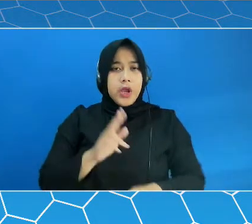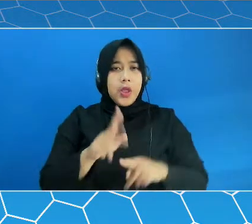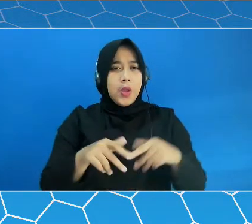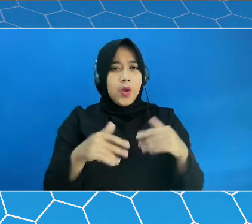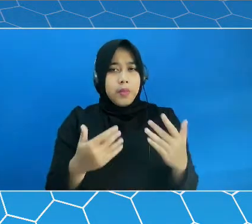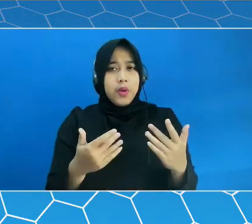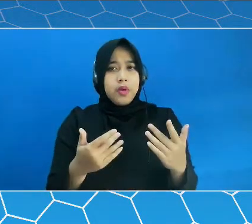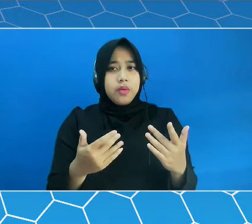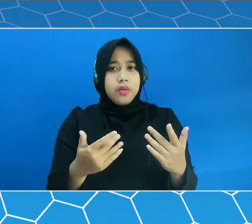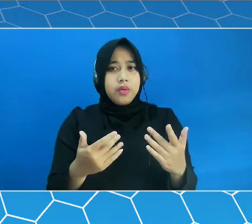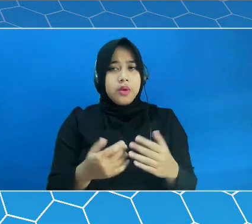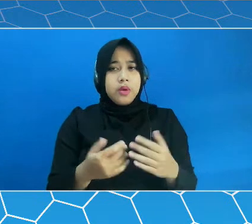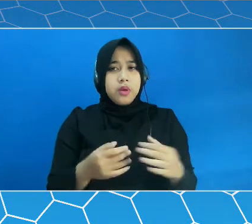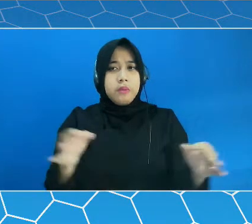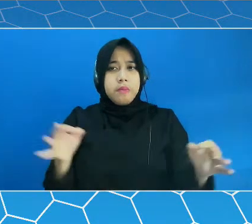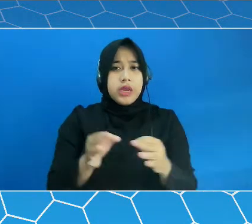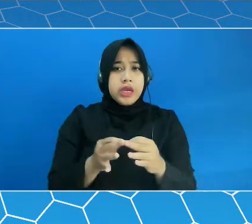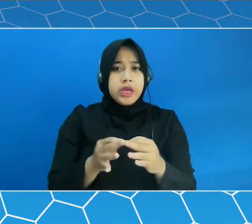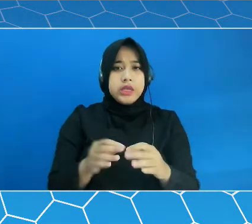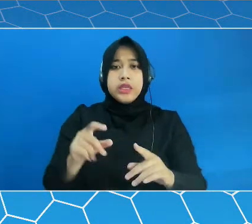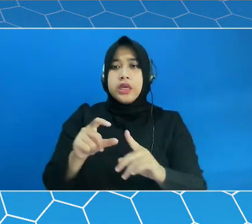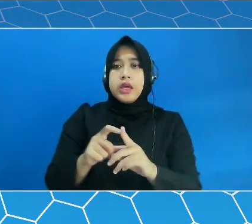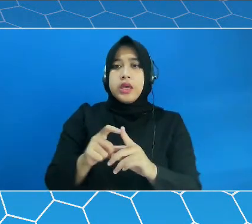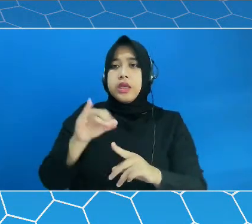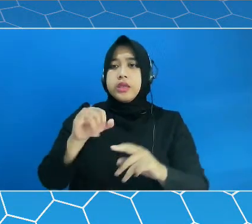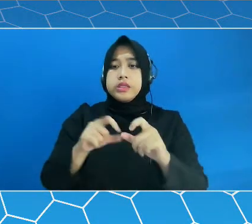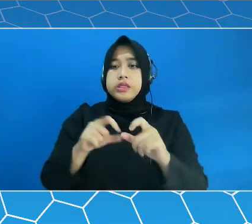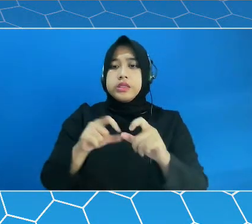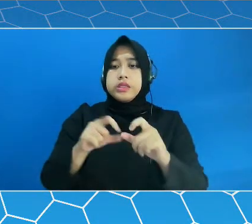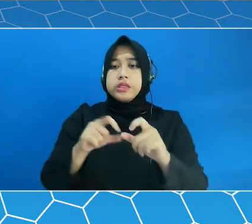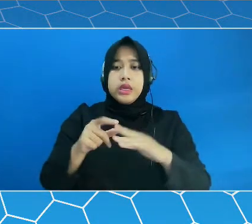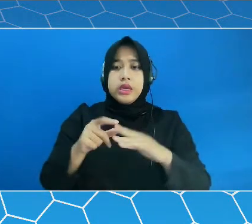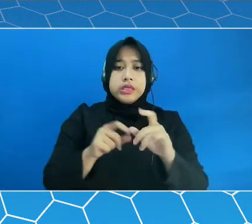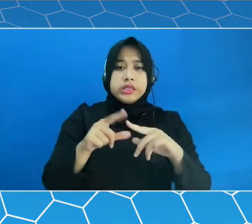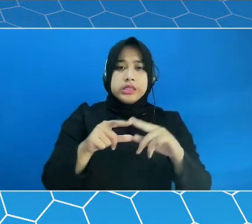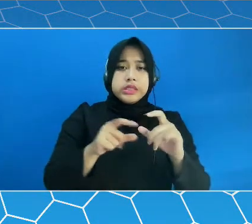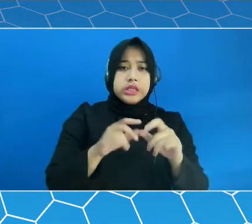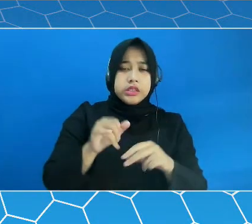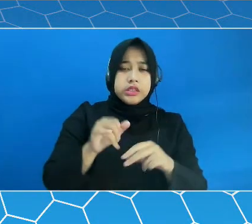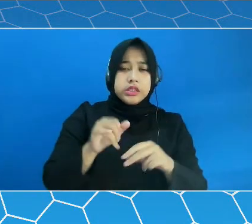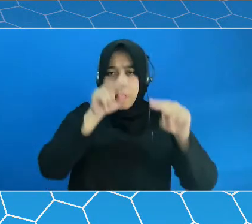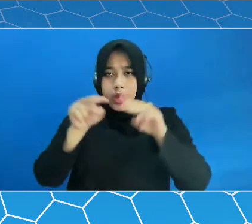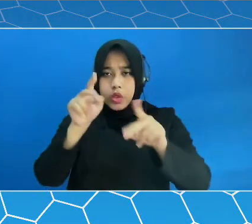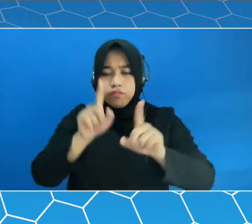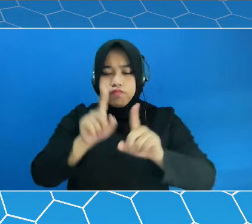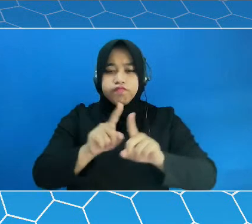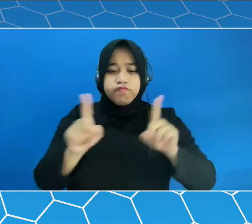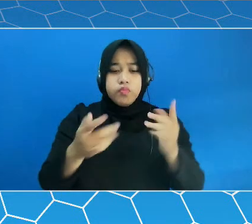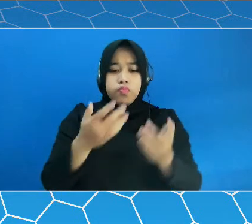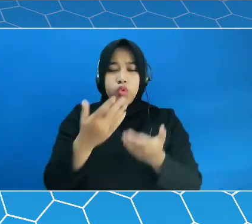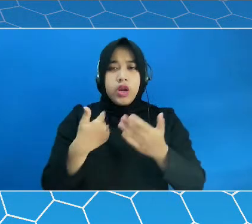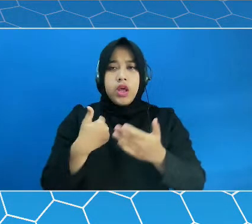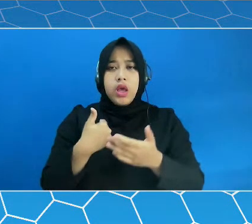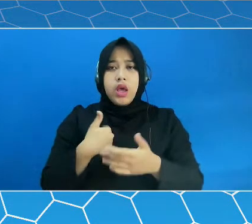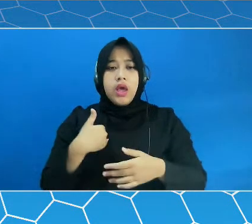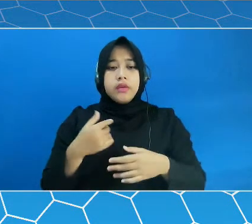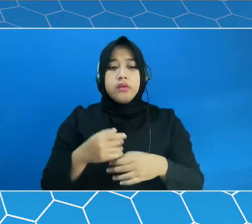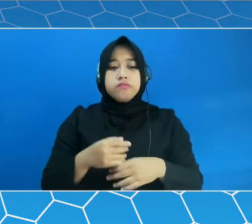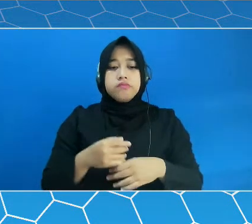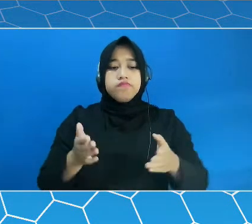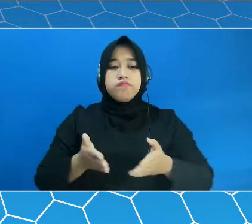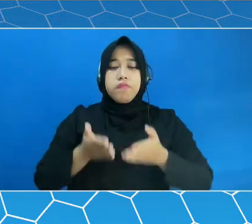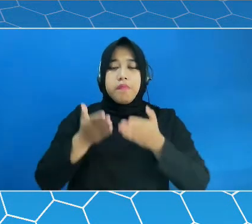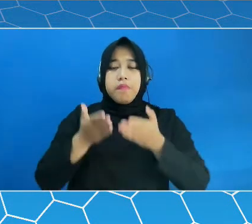allowed for a rapid deployment and rapid enrollment. Actually, all the patients were recruited in a 2 weeks